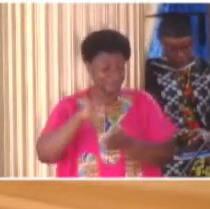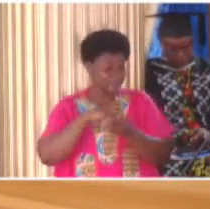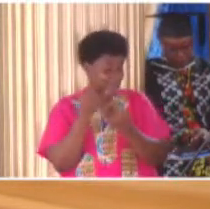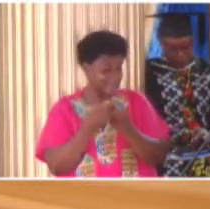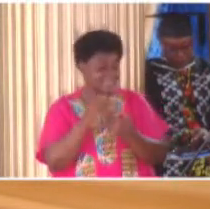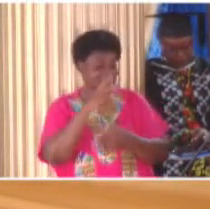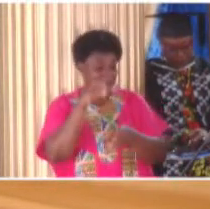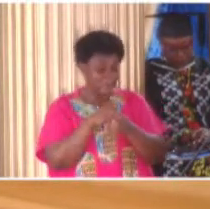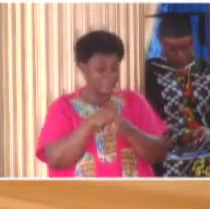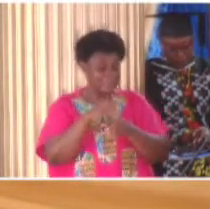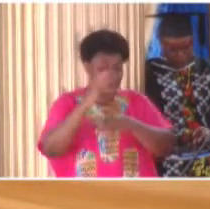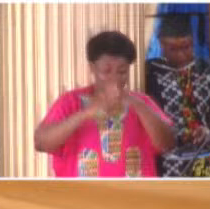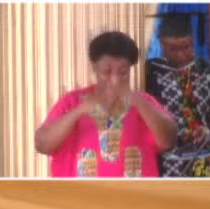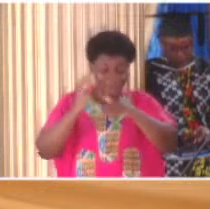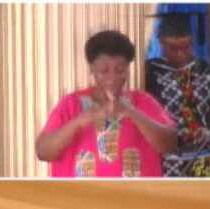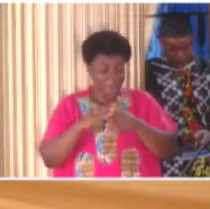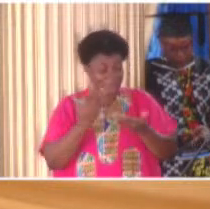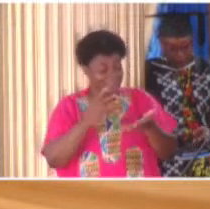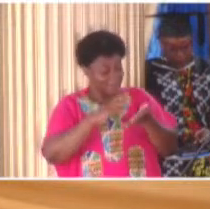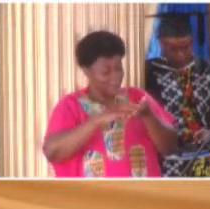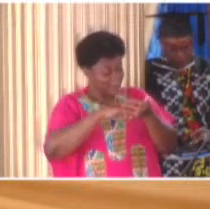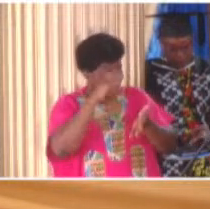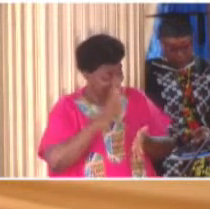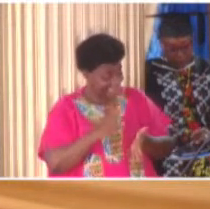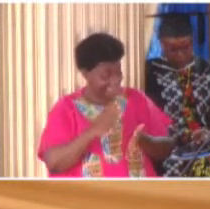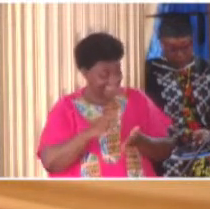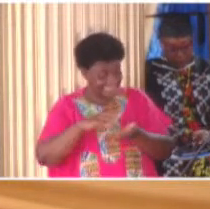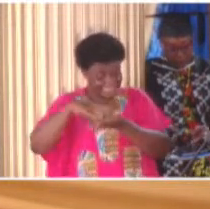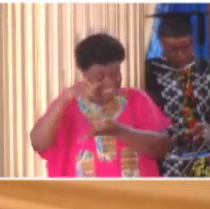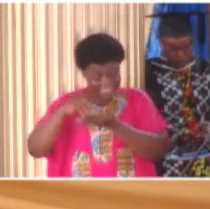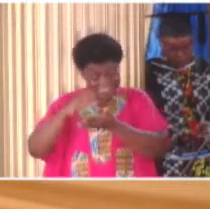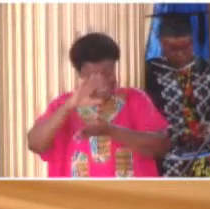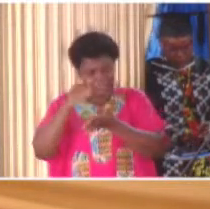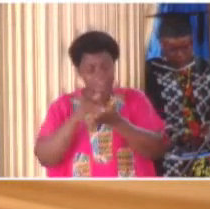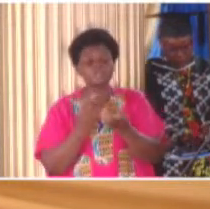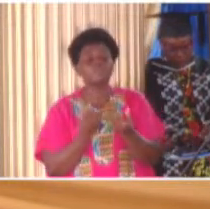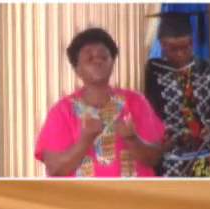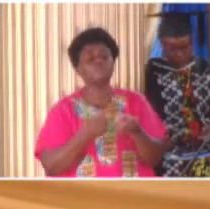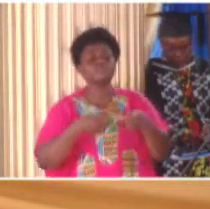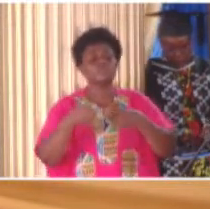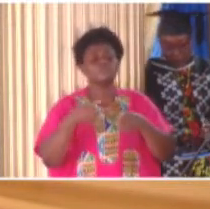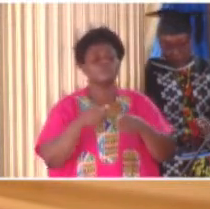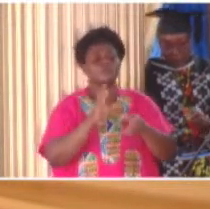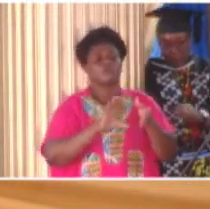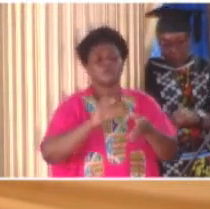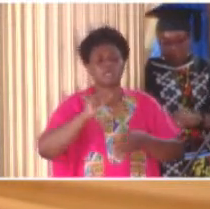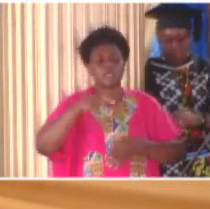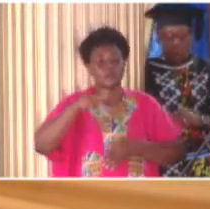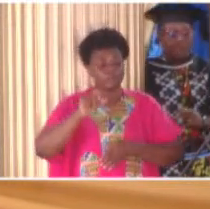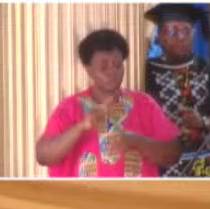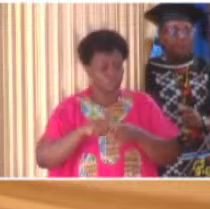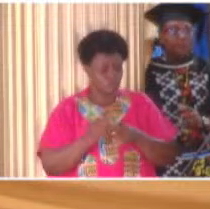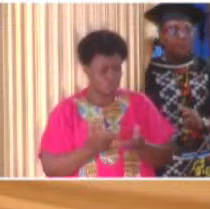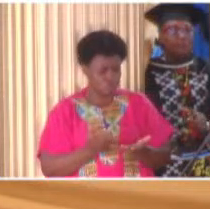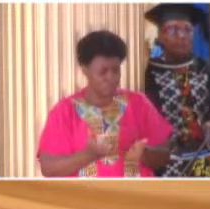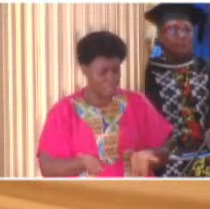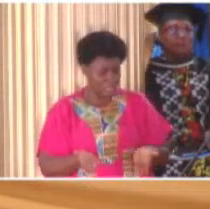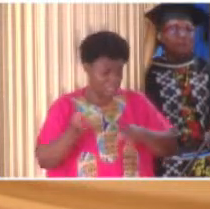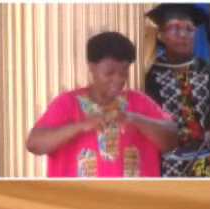including the construction of the Student Experience Center, is set to redefine our campus and elevate the student experience to new